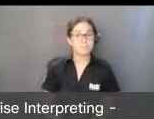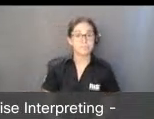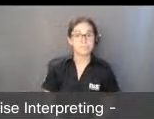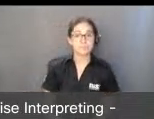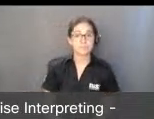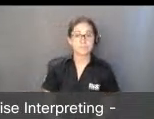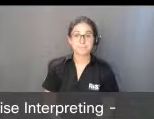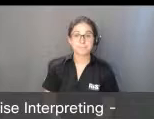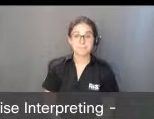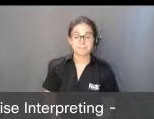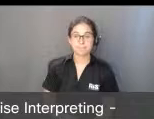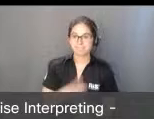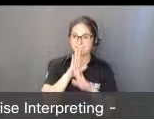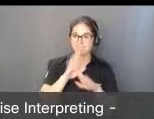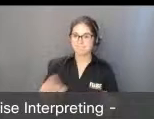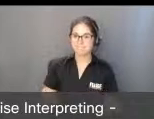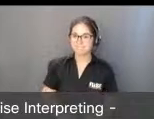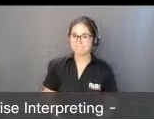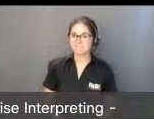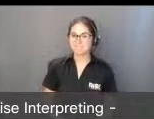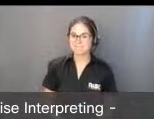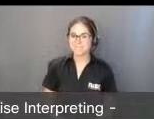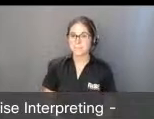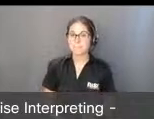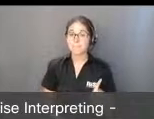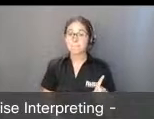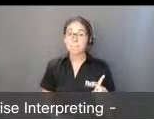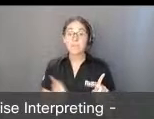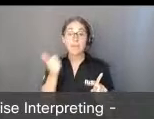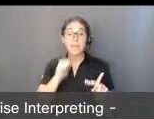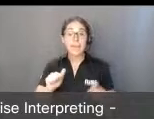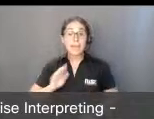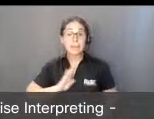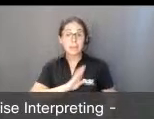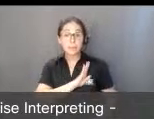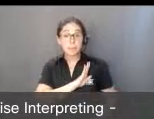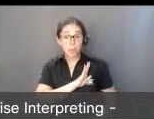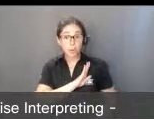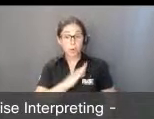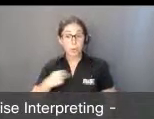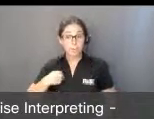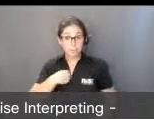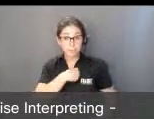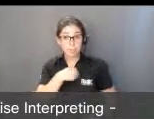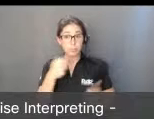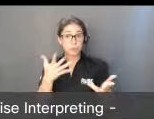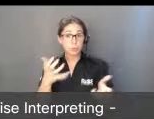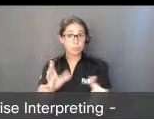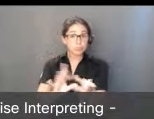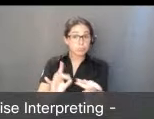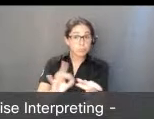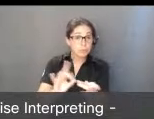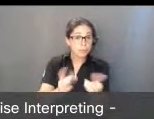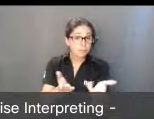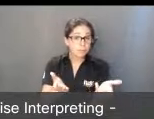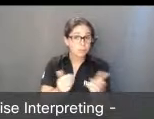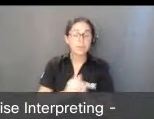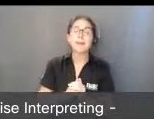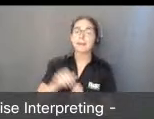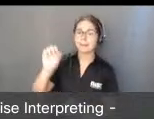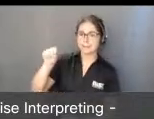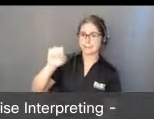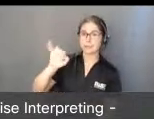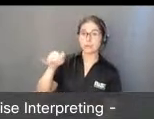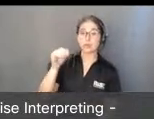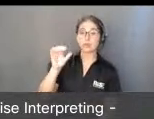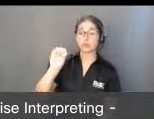Okay, so do we have any board members who wish to speak? I have a couple questions. Okay, Joanne,